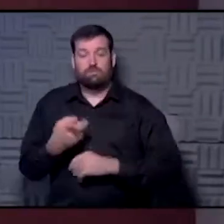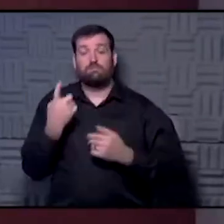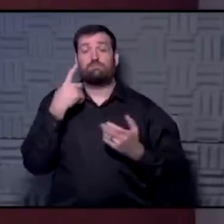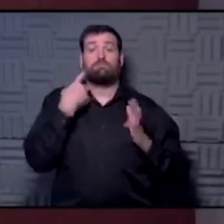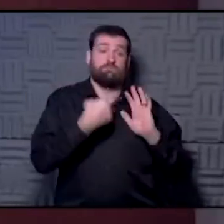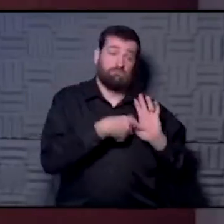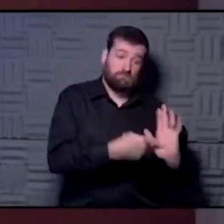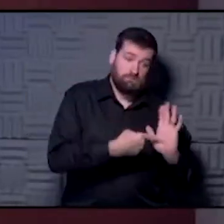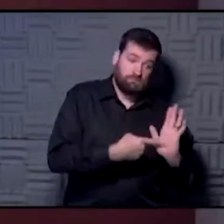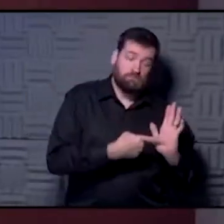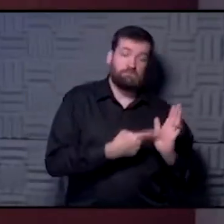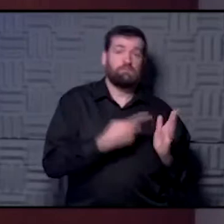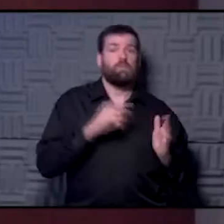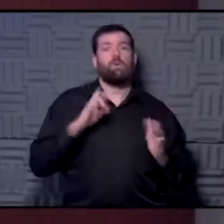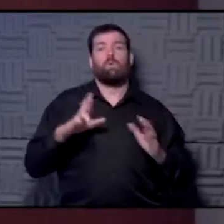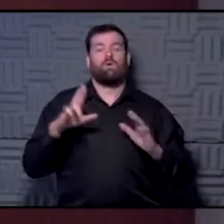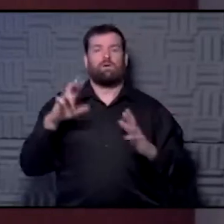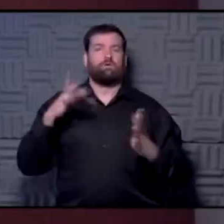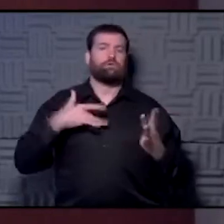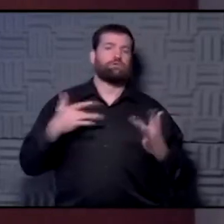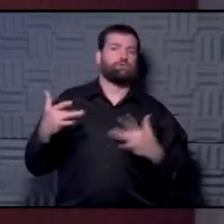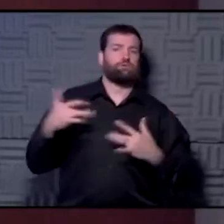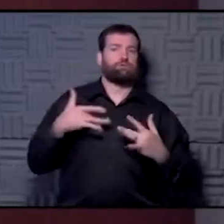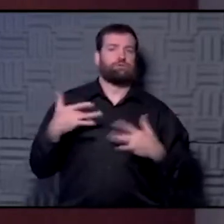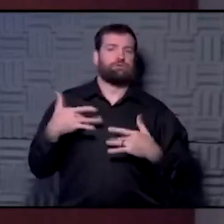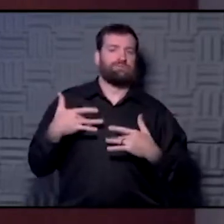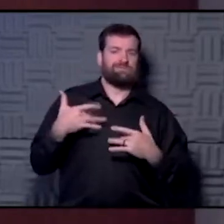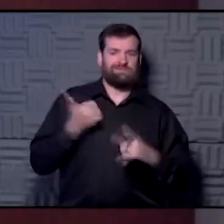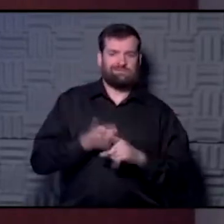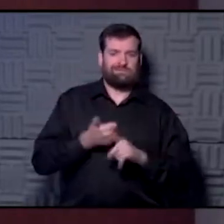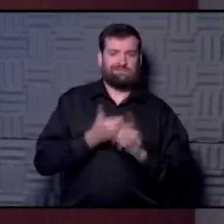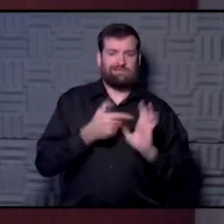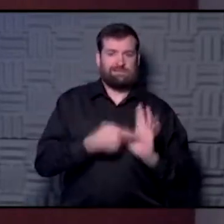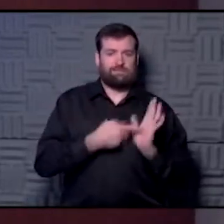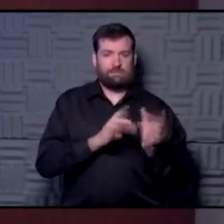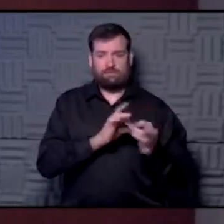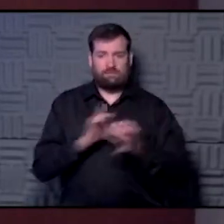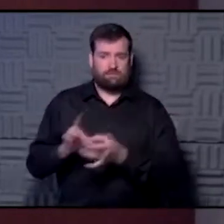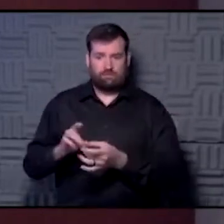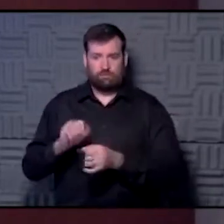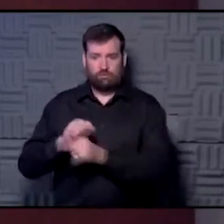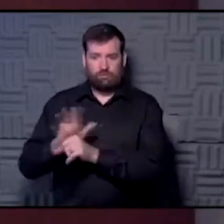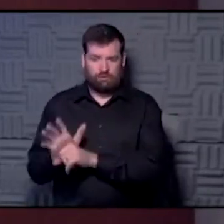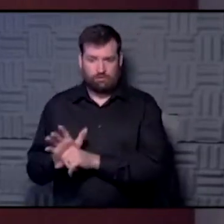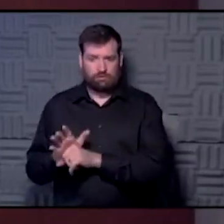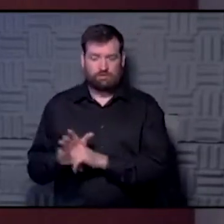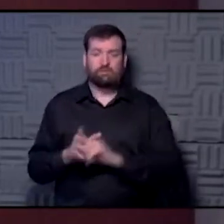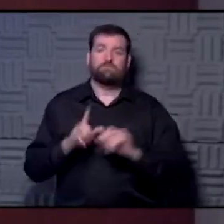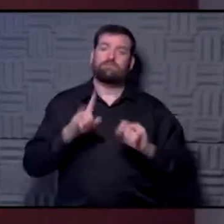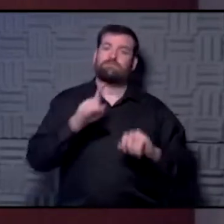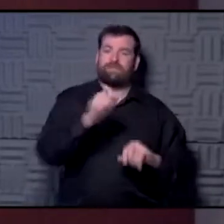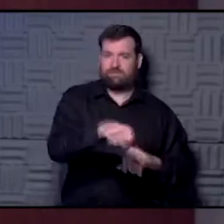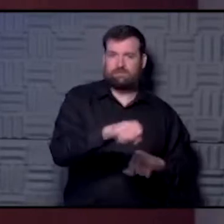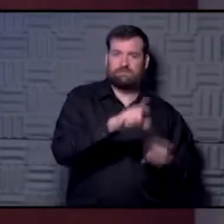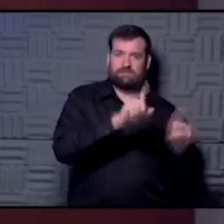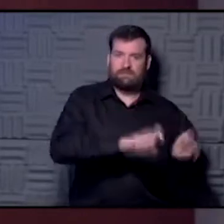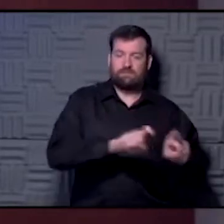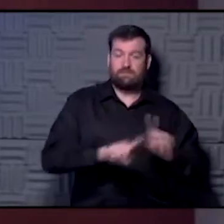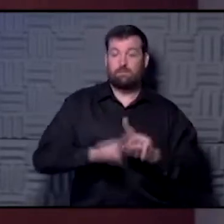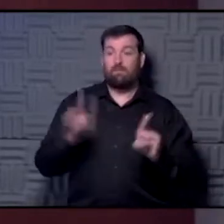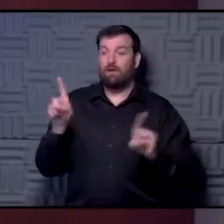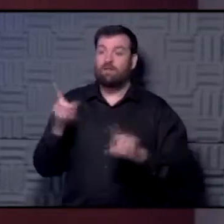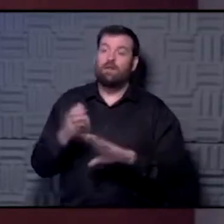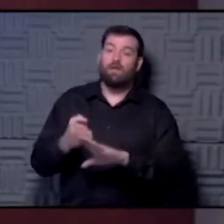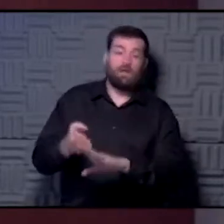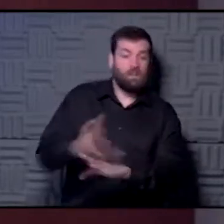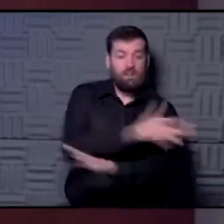symptoms or have a concern about whether their symptoms are associated with COVID, then yes, we do test them. We're not doing any prevalence